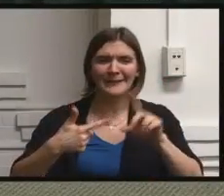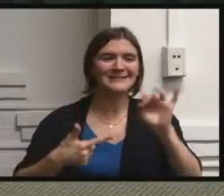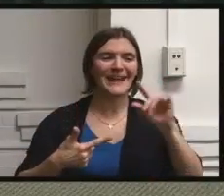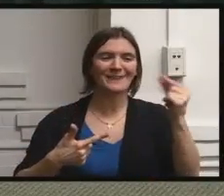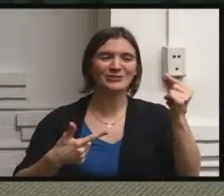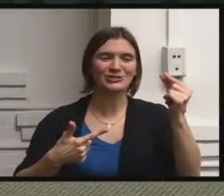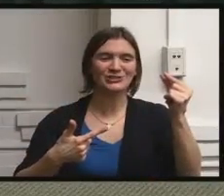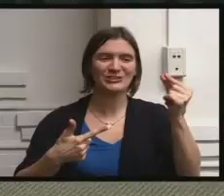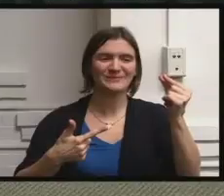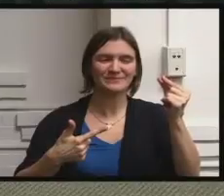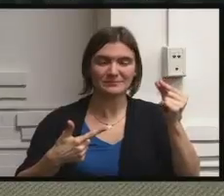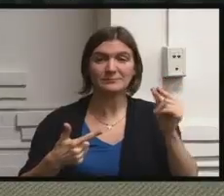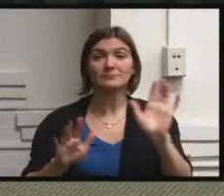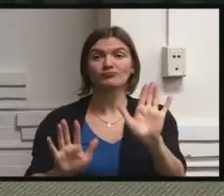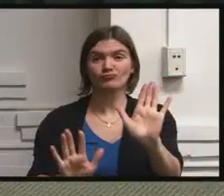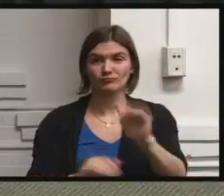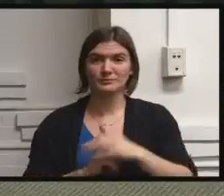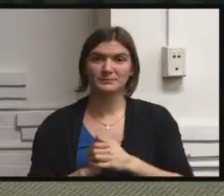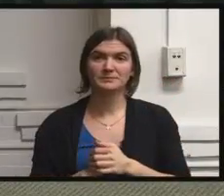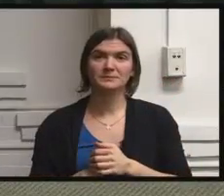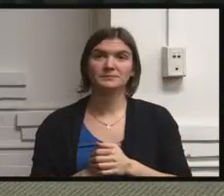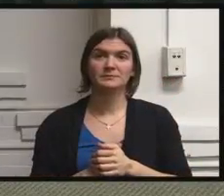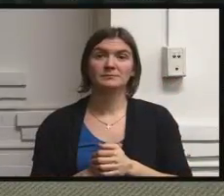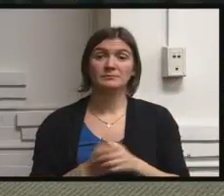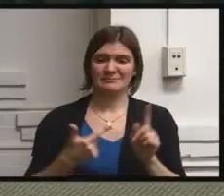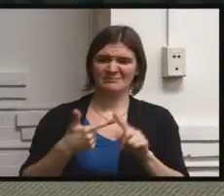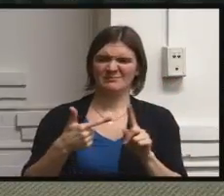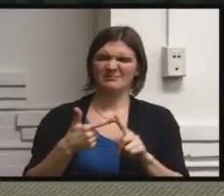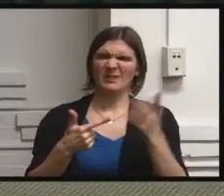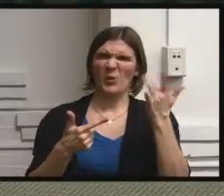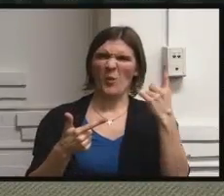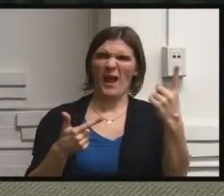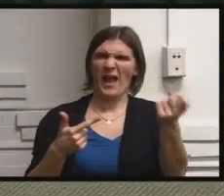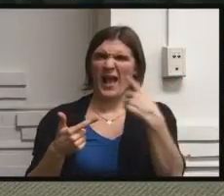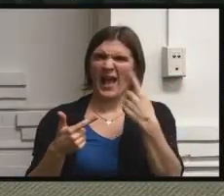I wanna at least note that the reason this is on